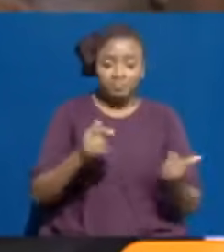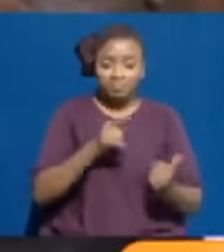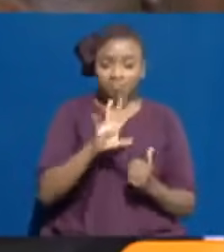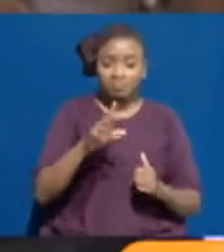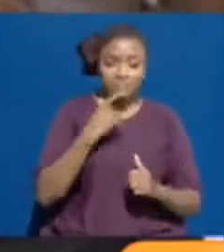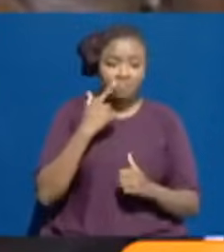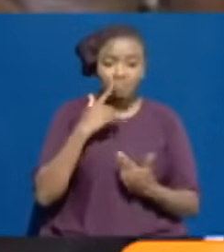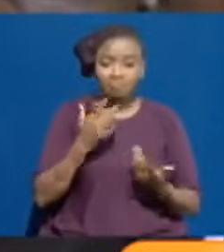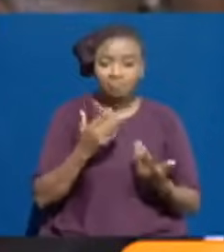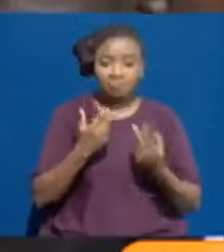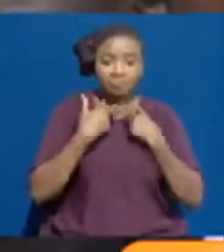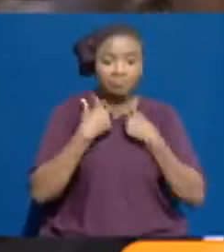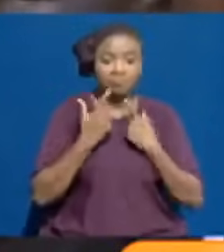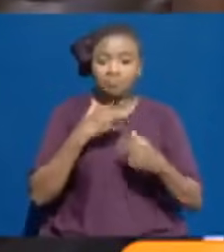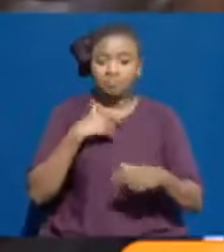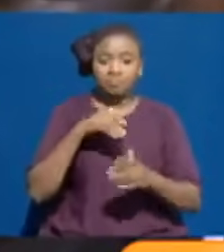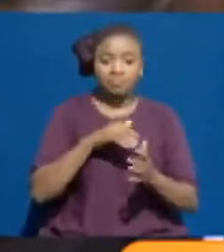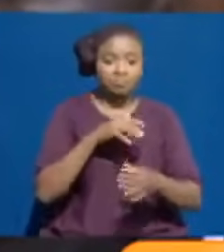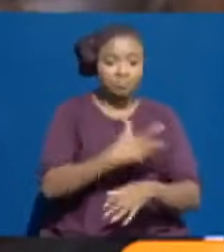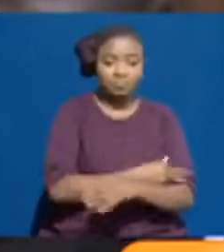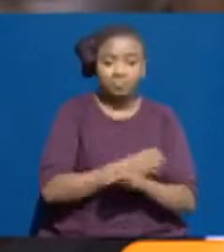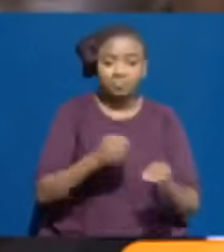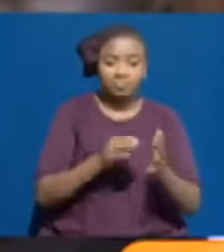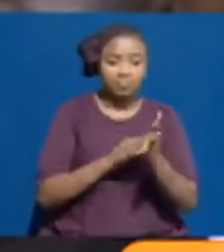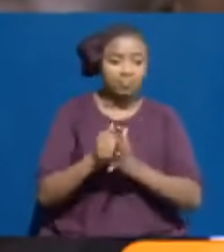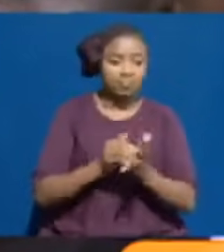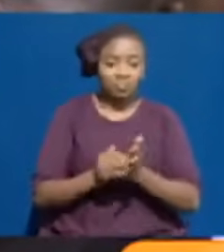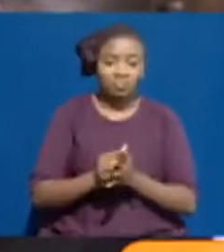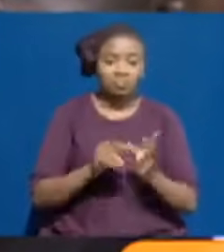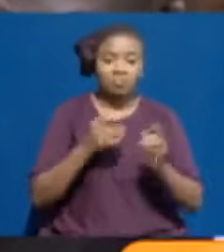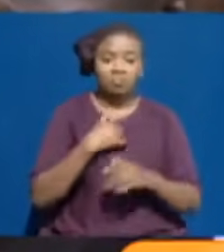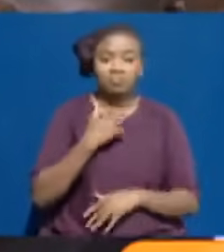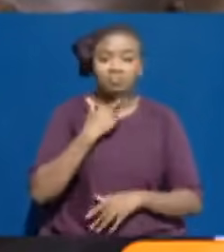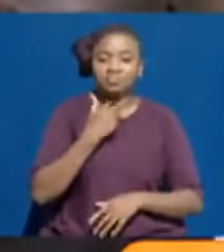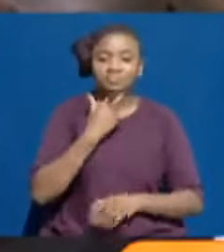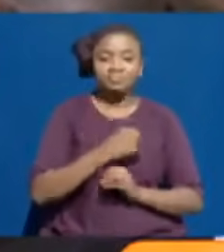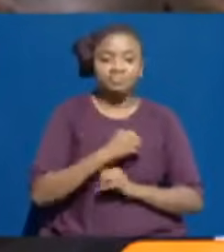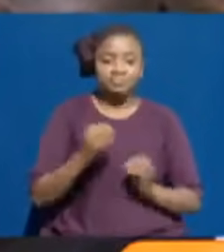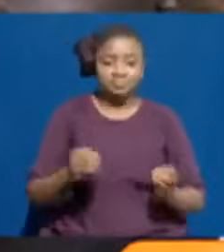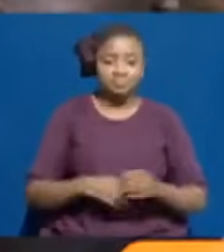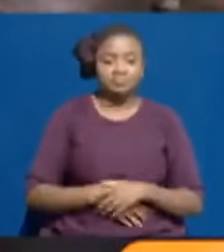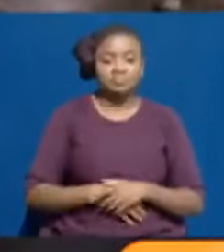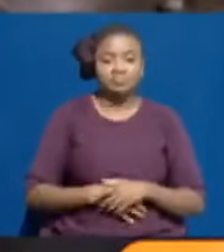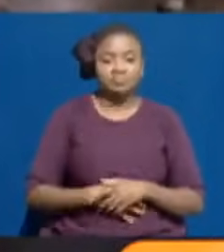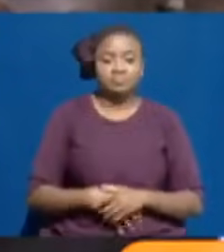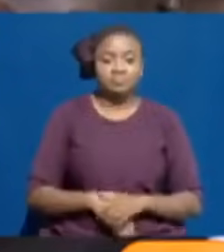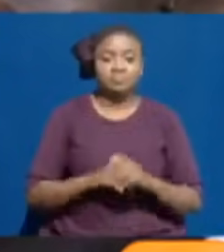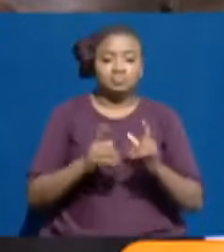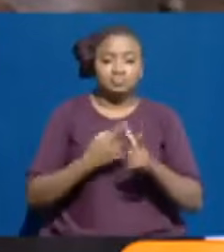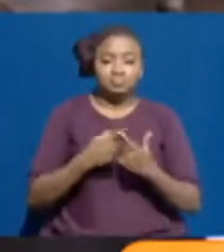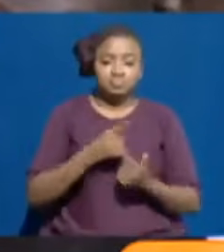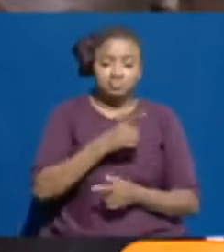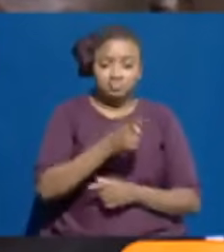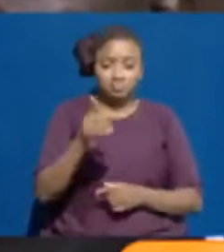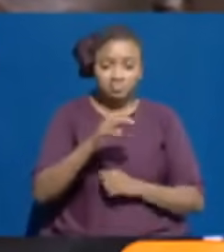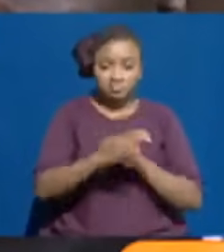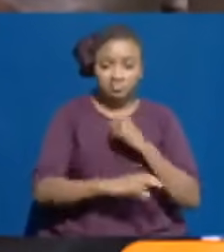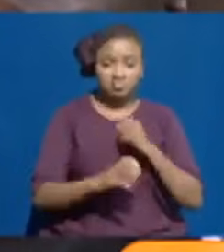defenseless, who cannot raise a voice, then that country has